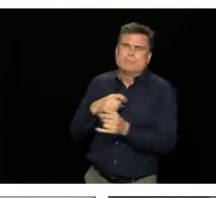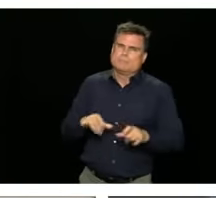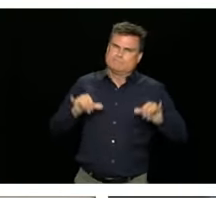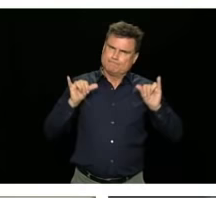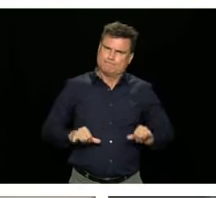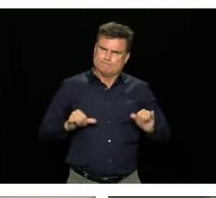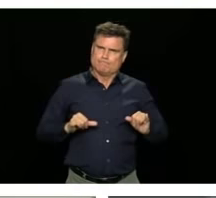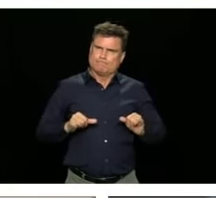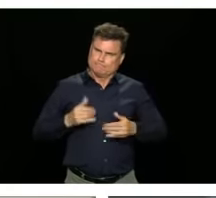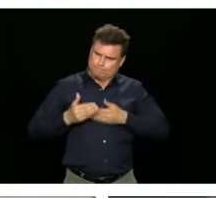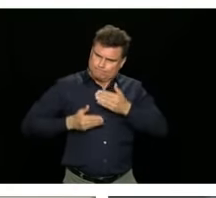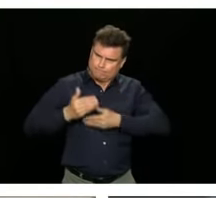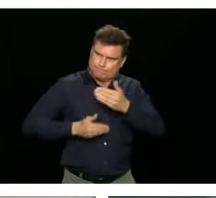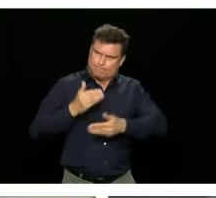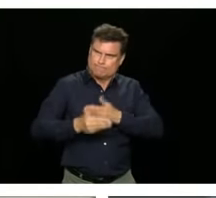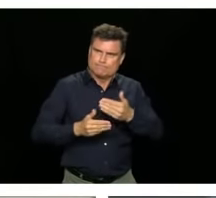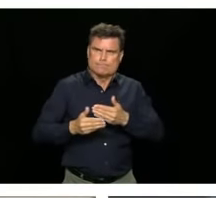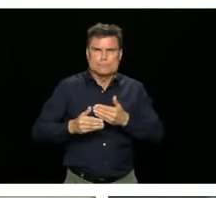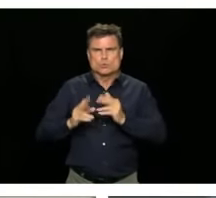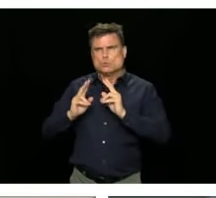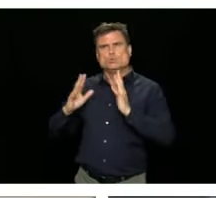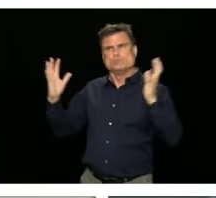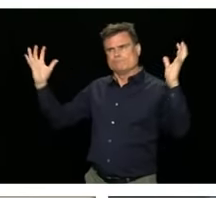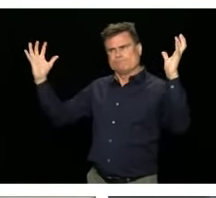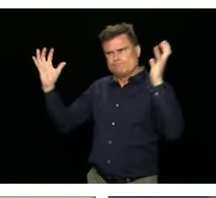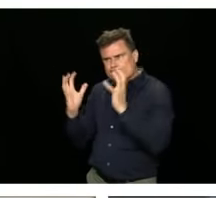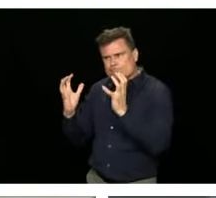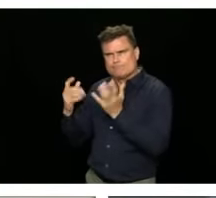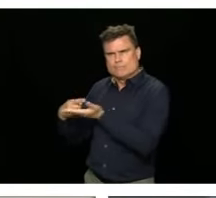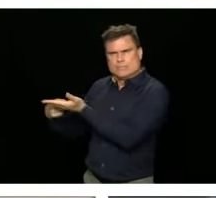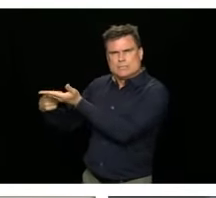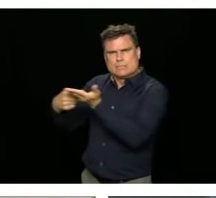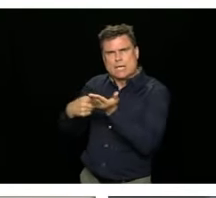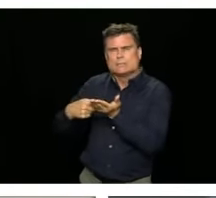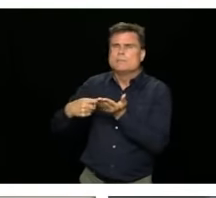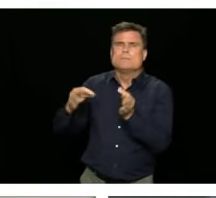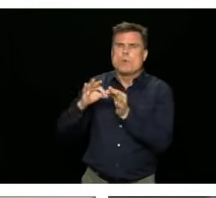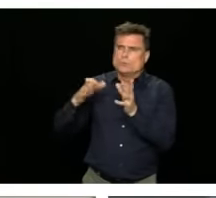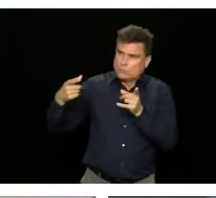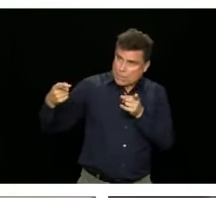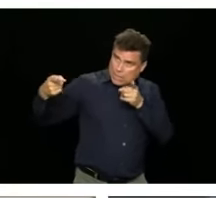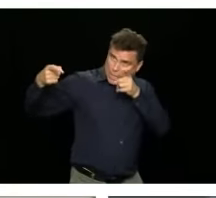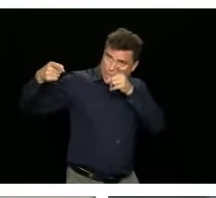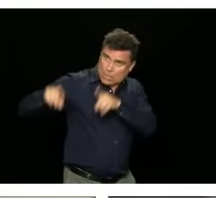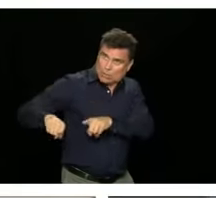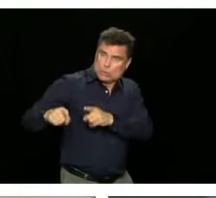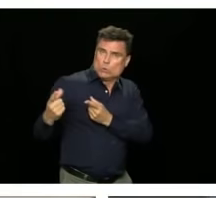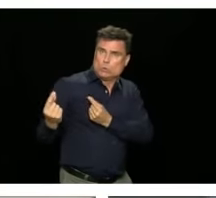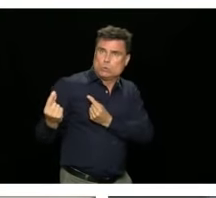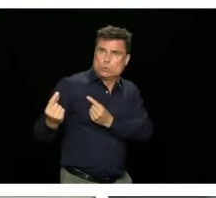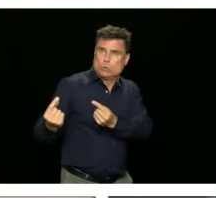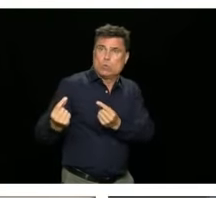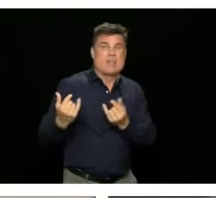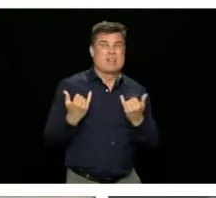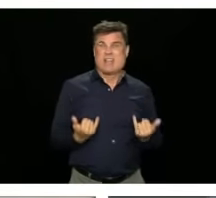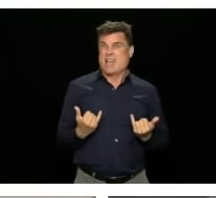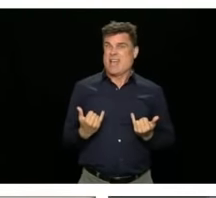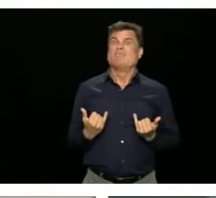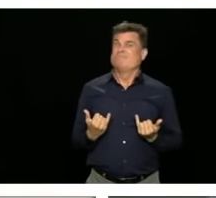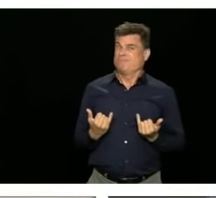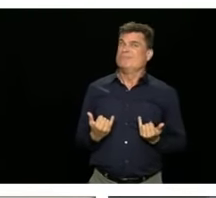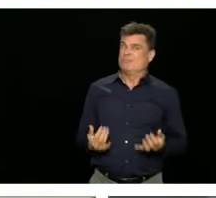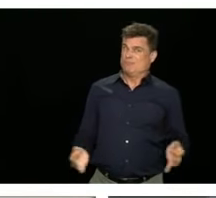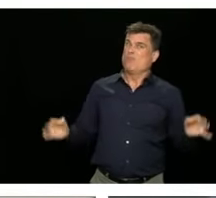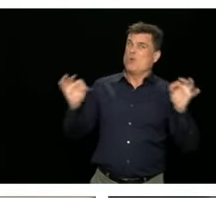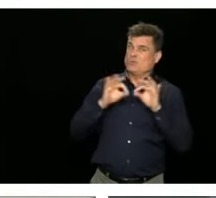work is critically important. And so we need to find ways to continue down this path. We need to find ways to address